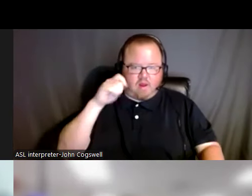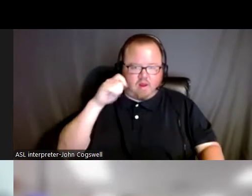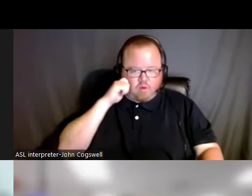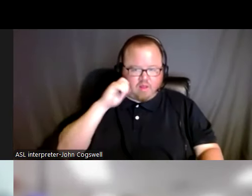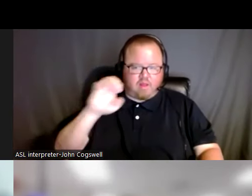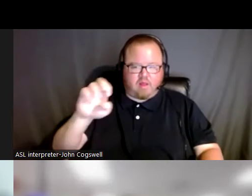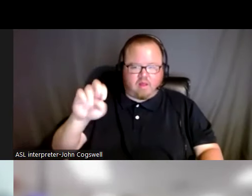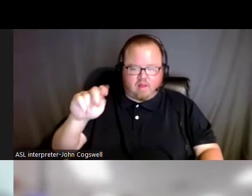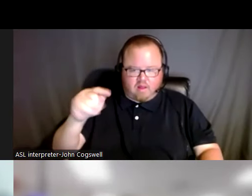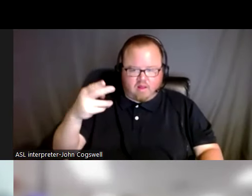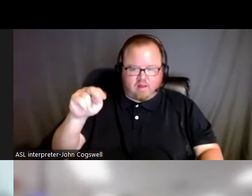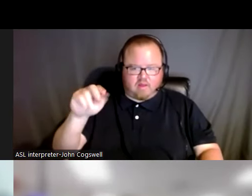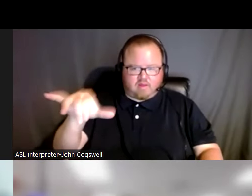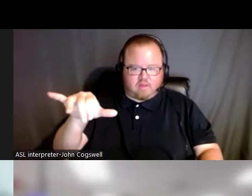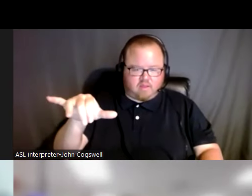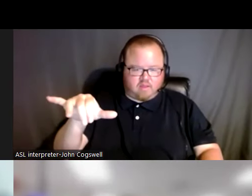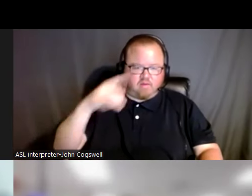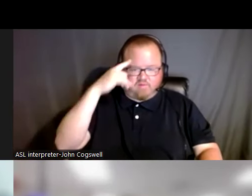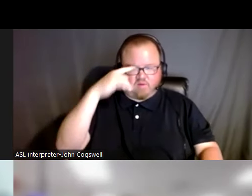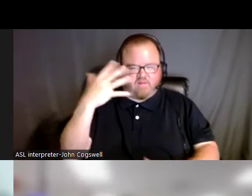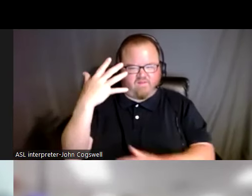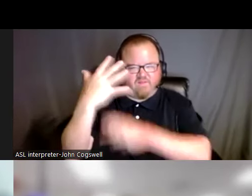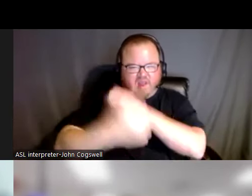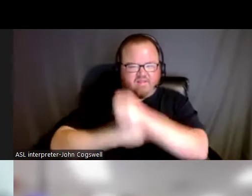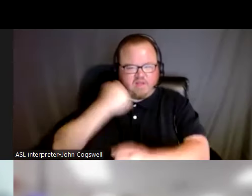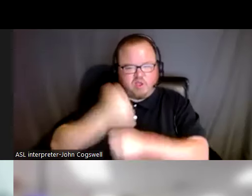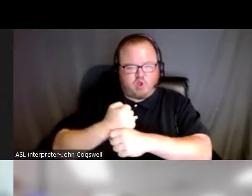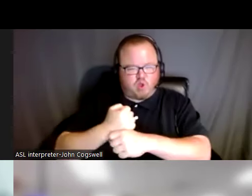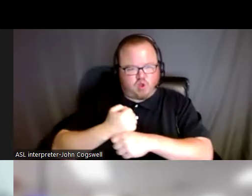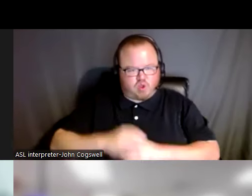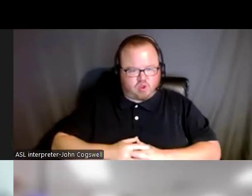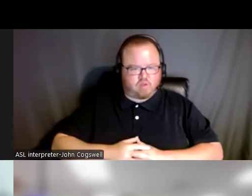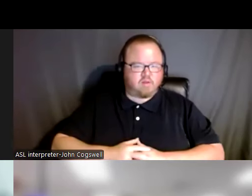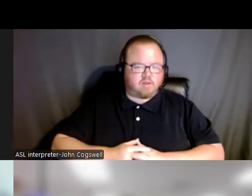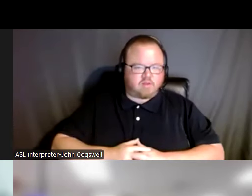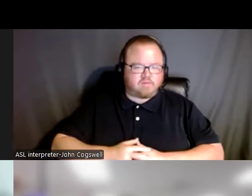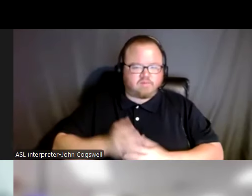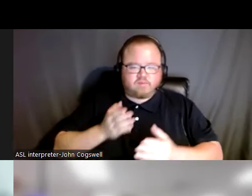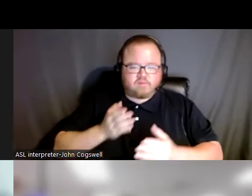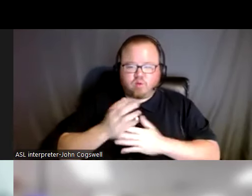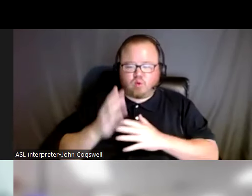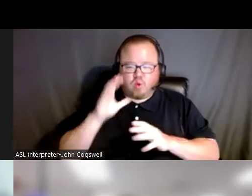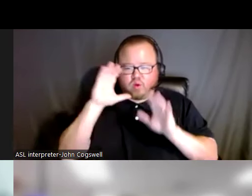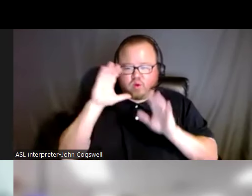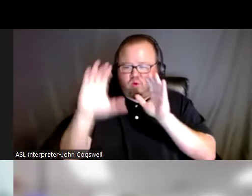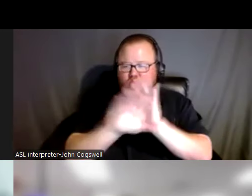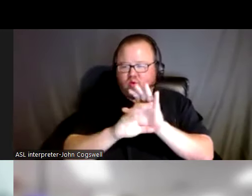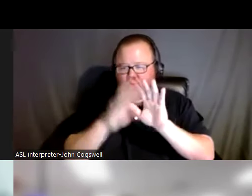for the 5 years. So then through this graph,